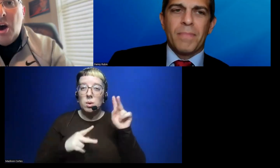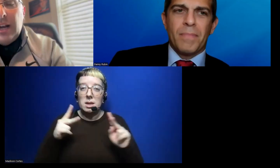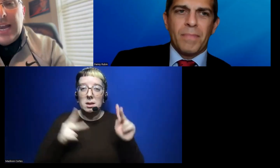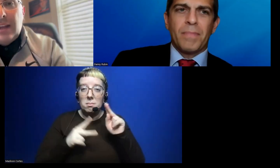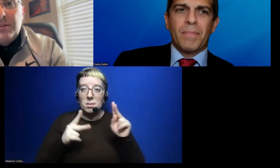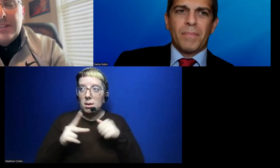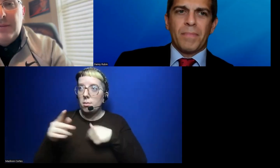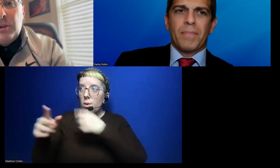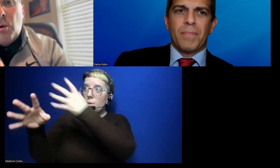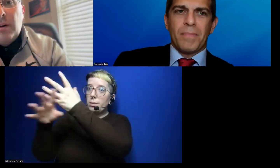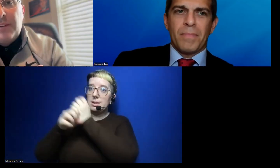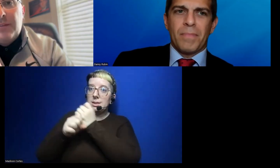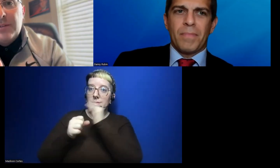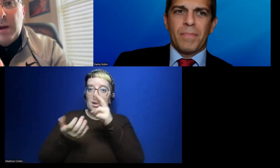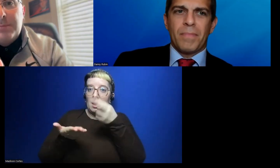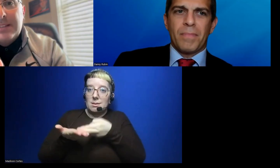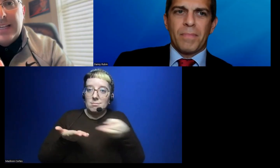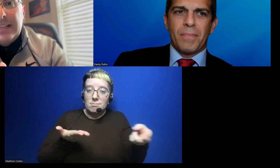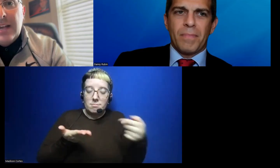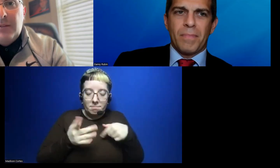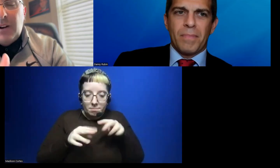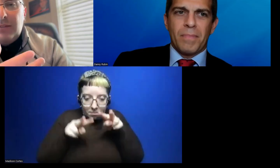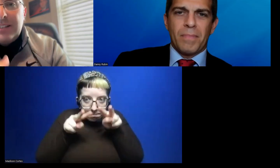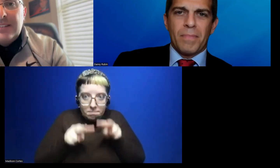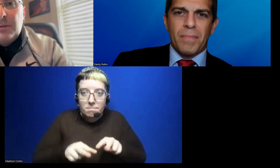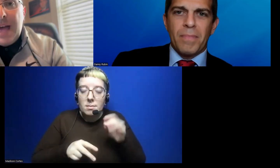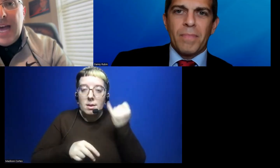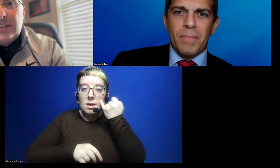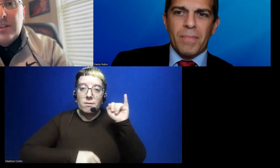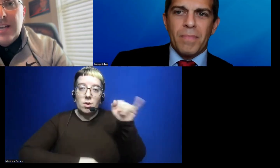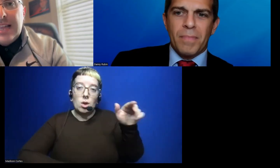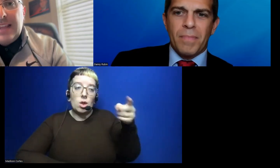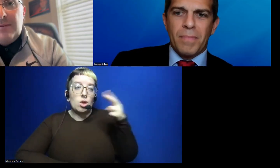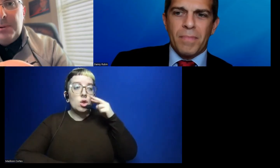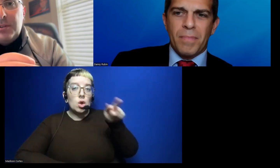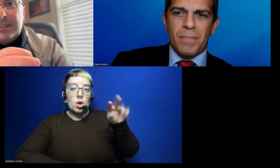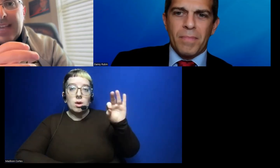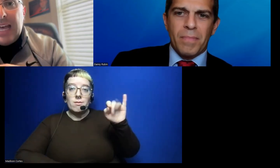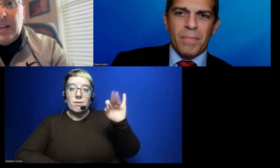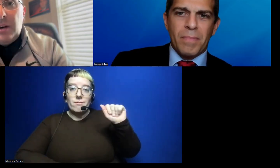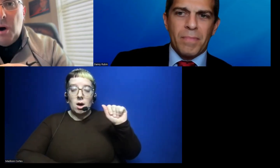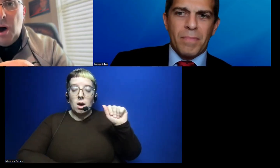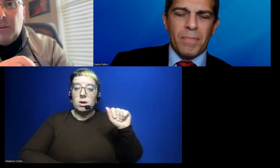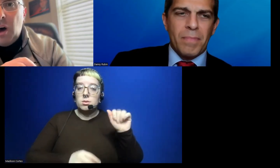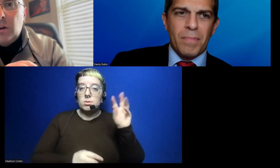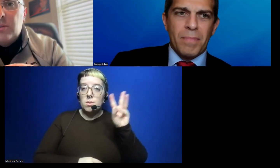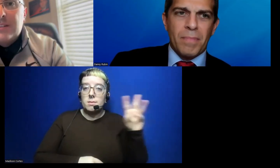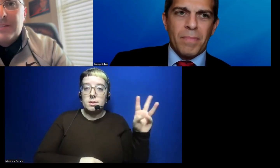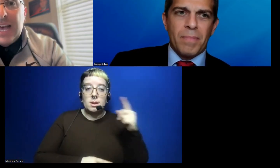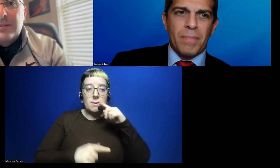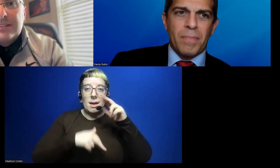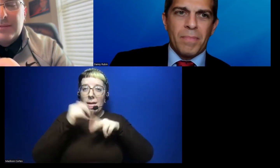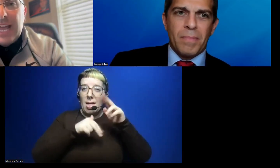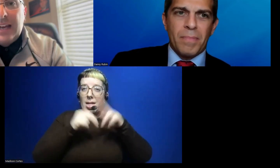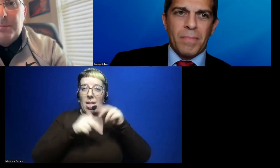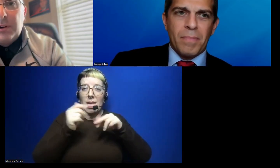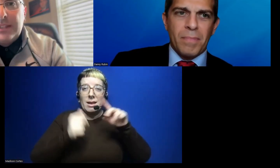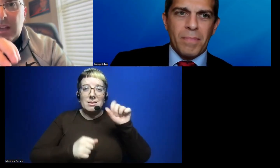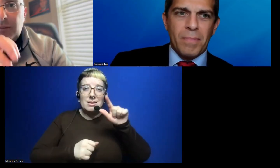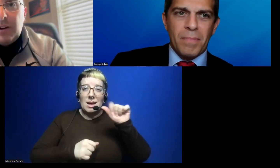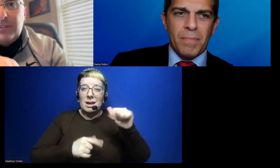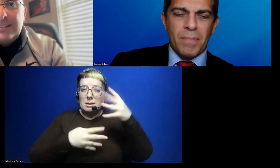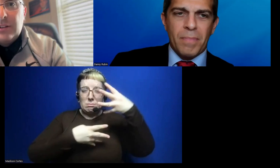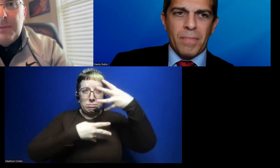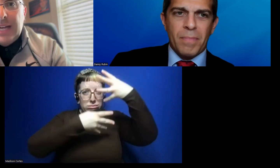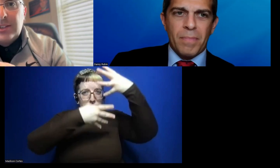further on angles. And if you go on FIFA's website for every single match, they've built data of hundreds of thousands of data